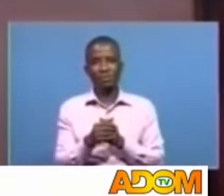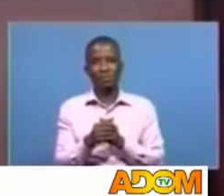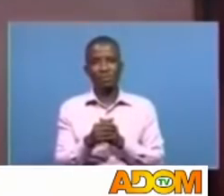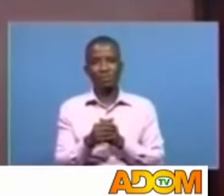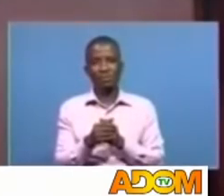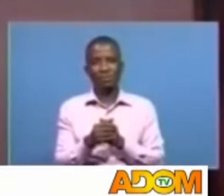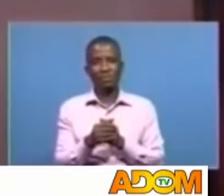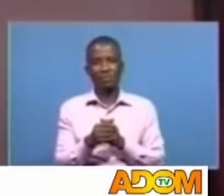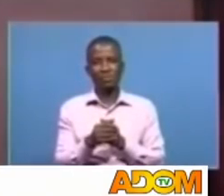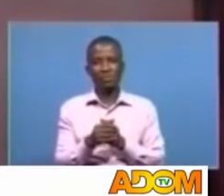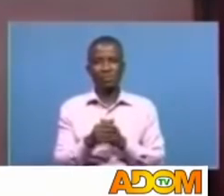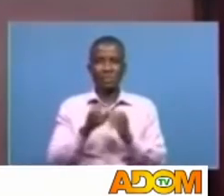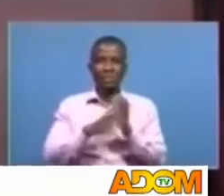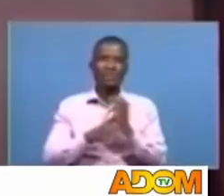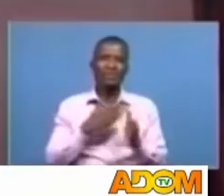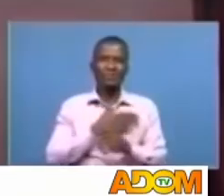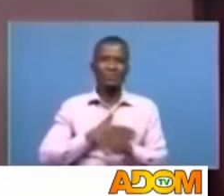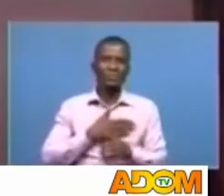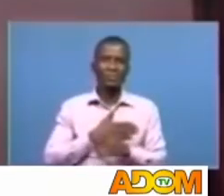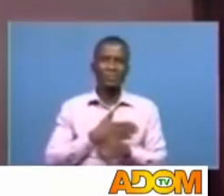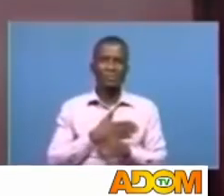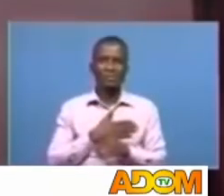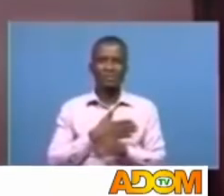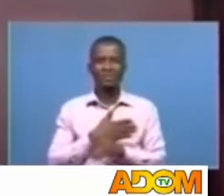irrational. But my lords,